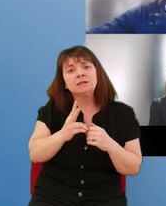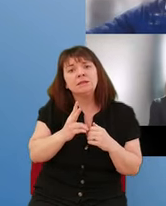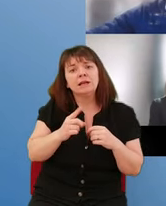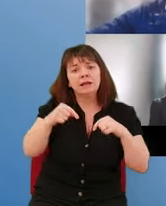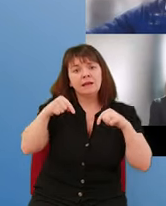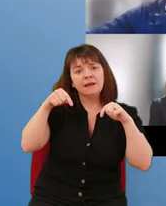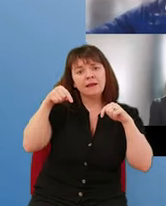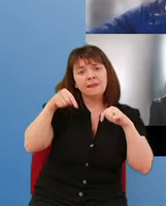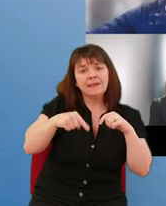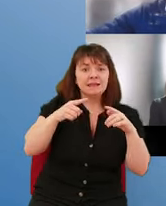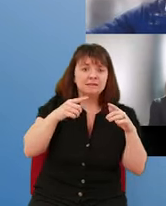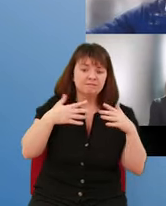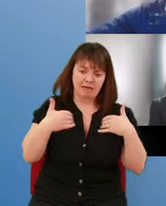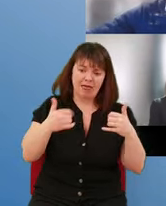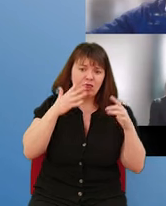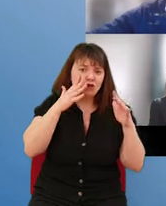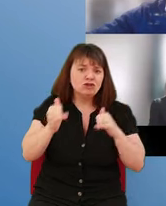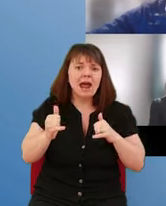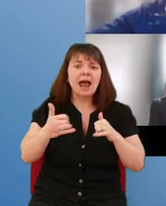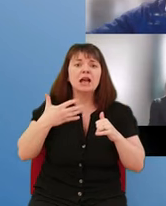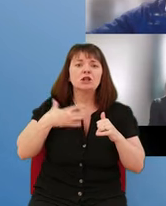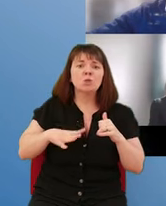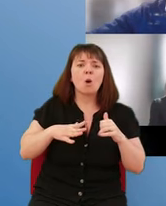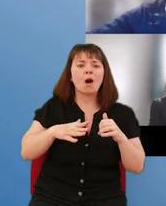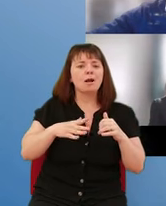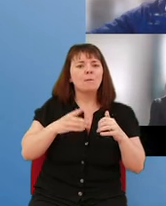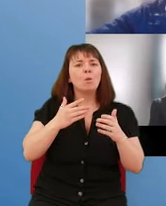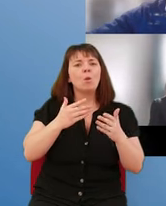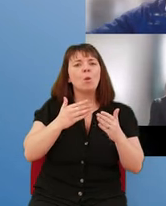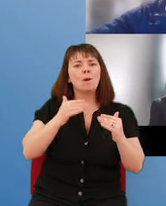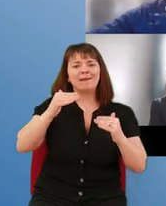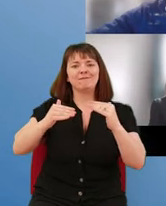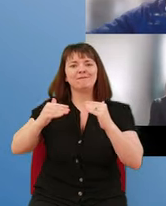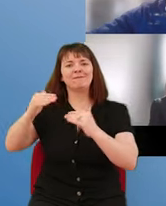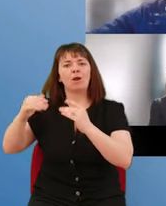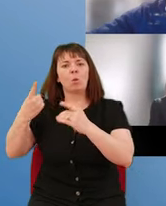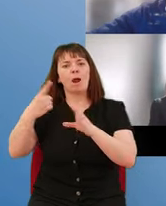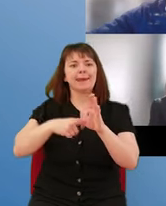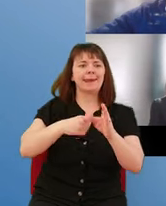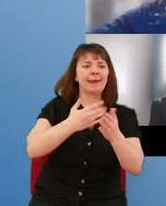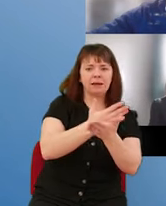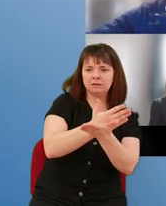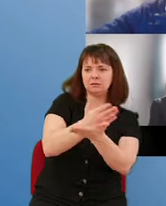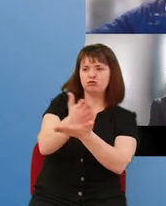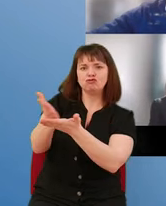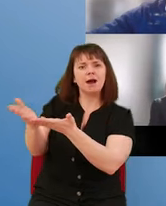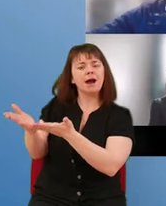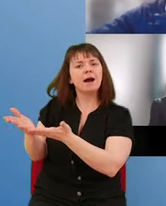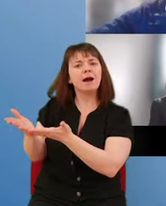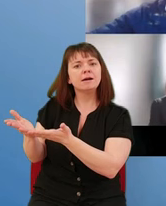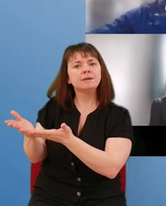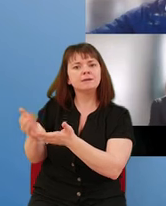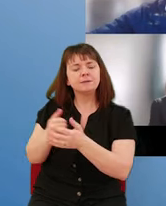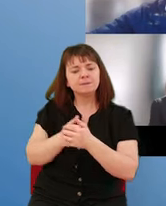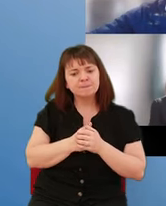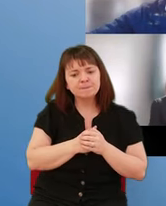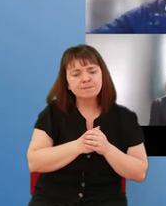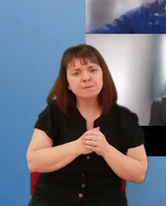it by birthdays rather than so it will naturally spread things out a wee bit that